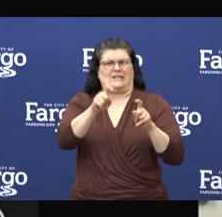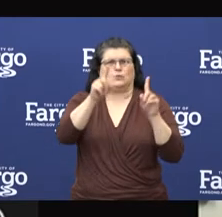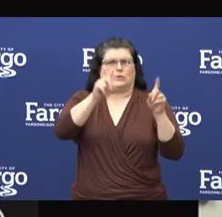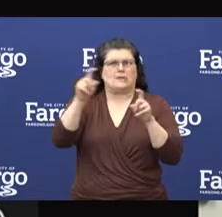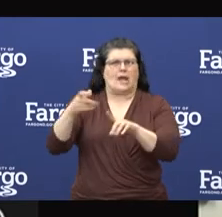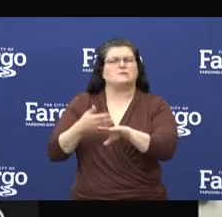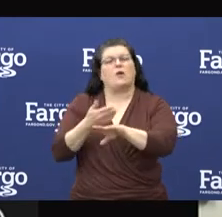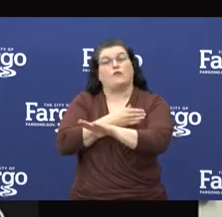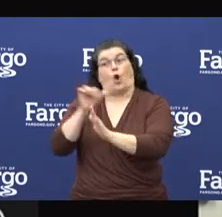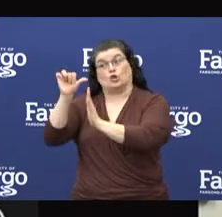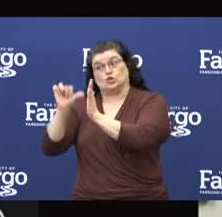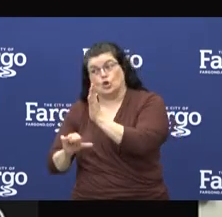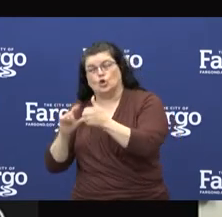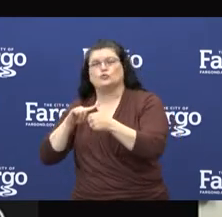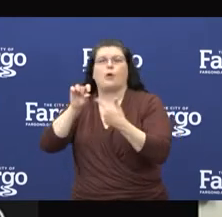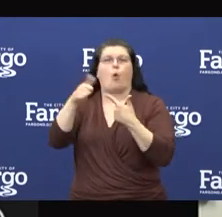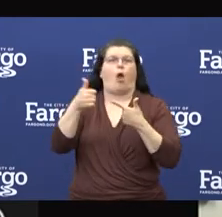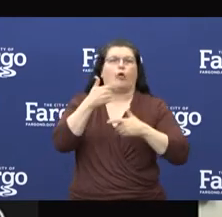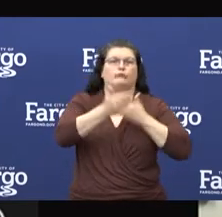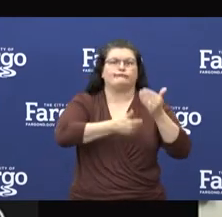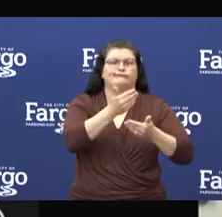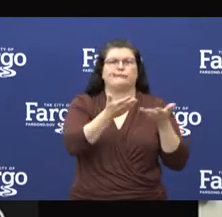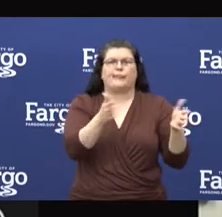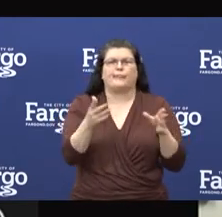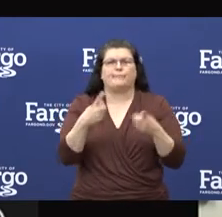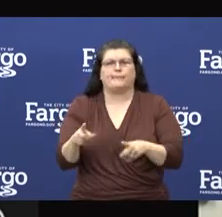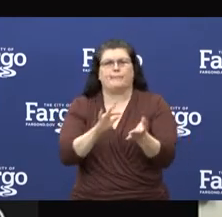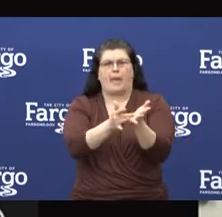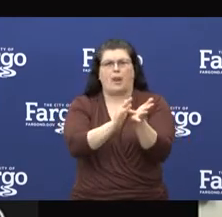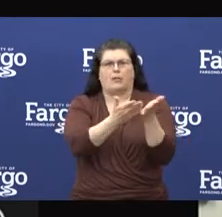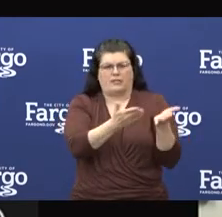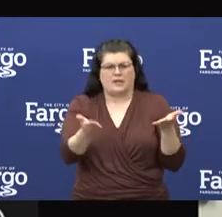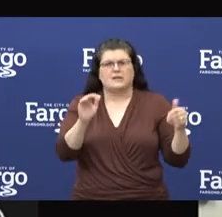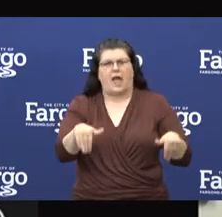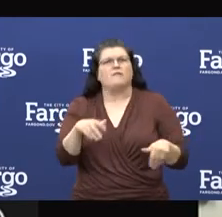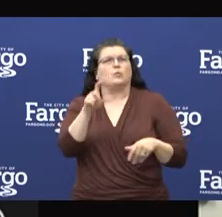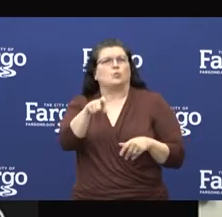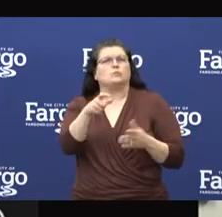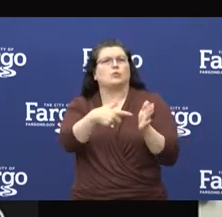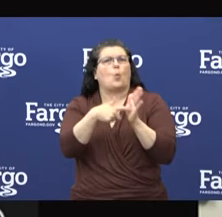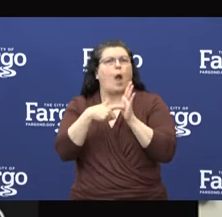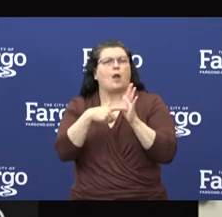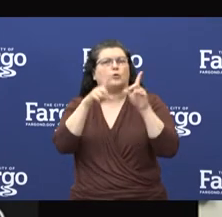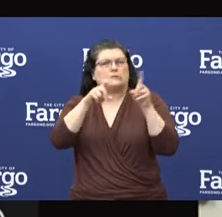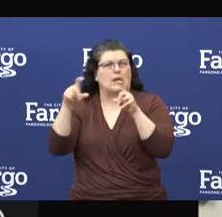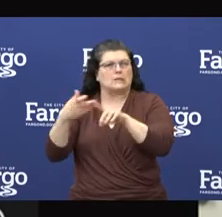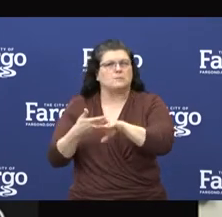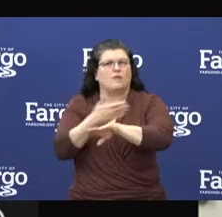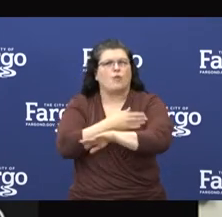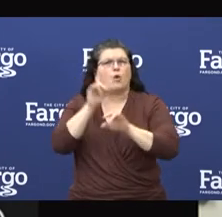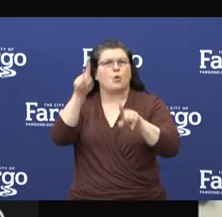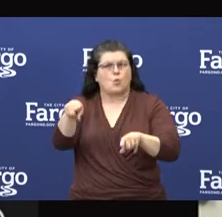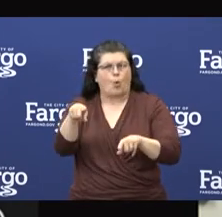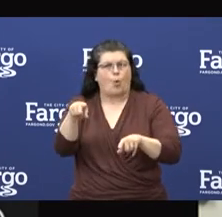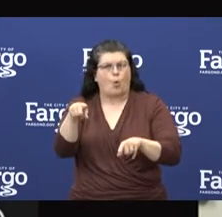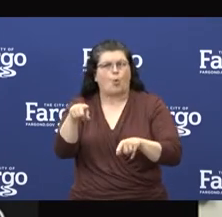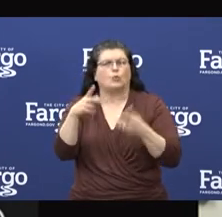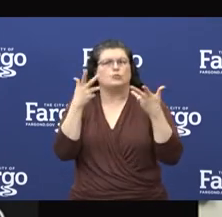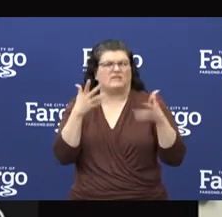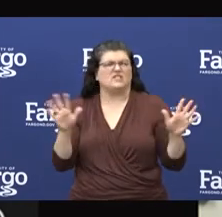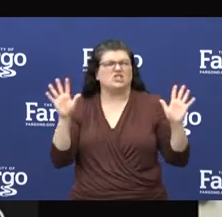to surgery and other procedures that are requiring testing before the procedure is